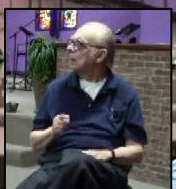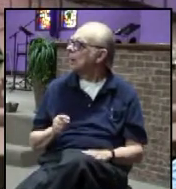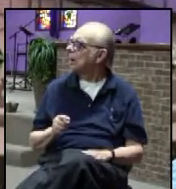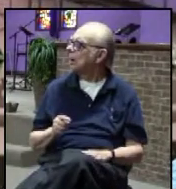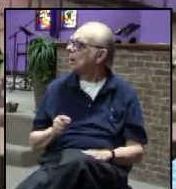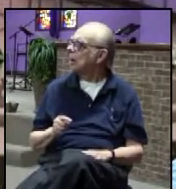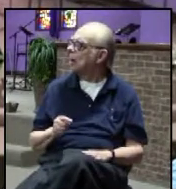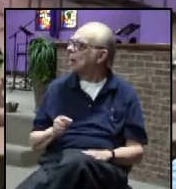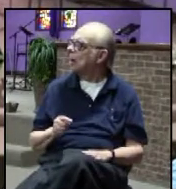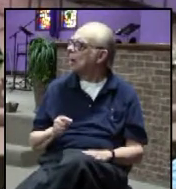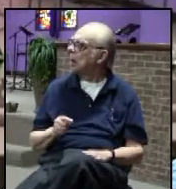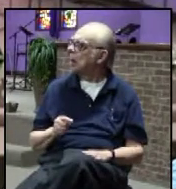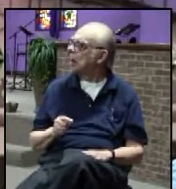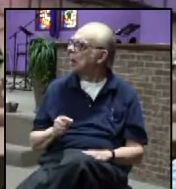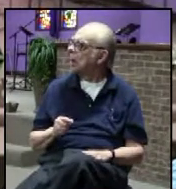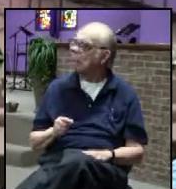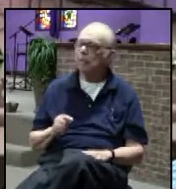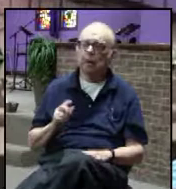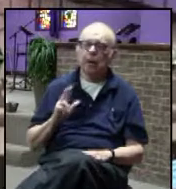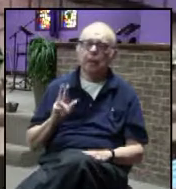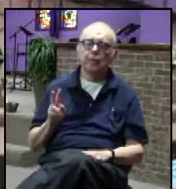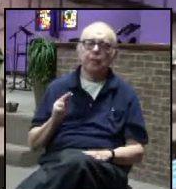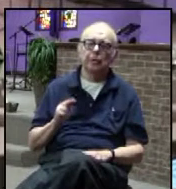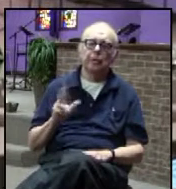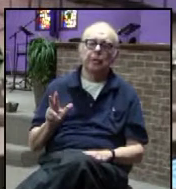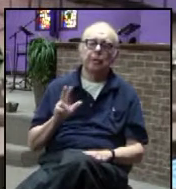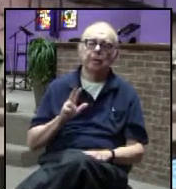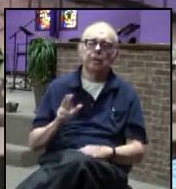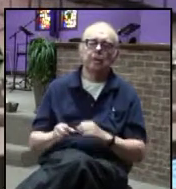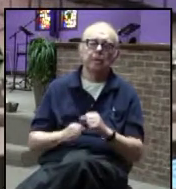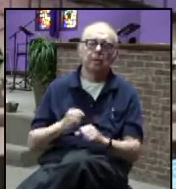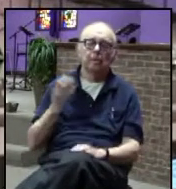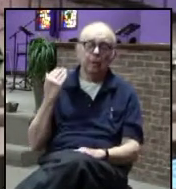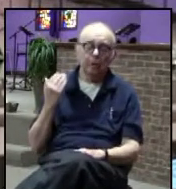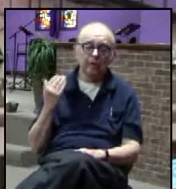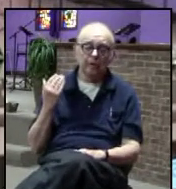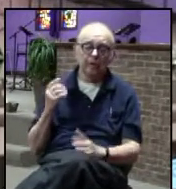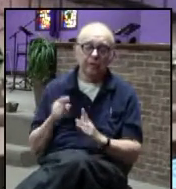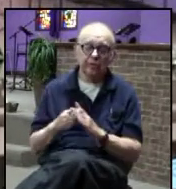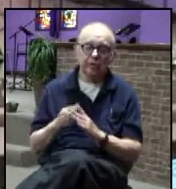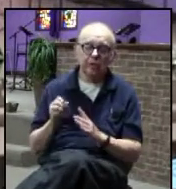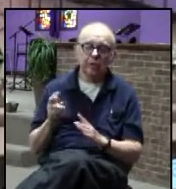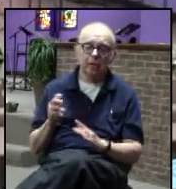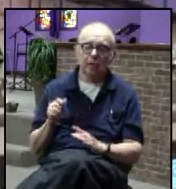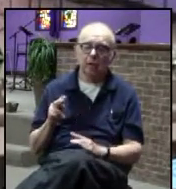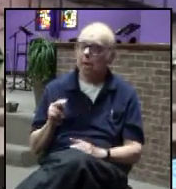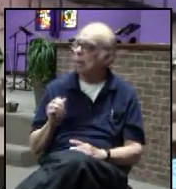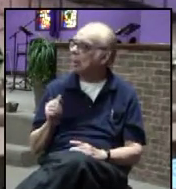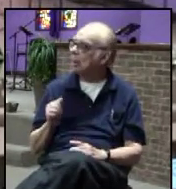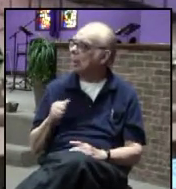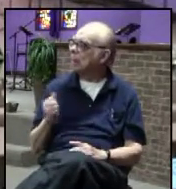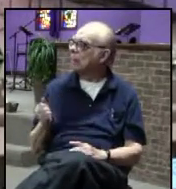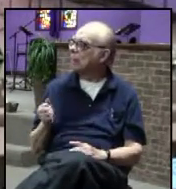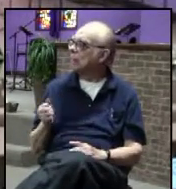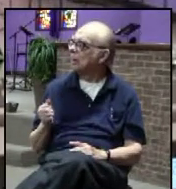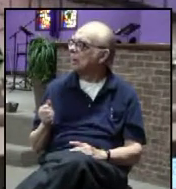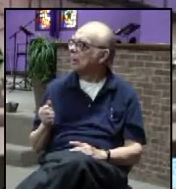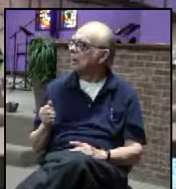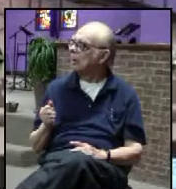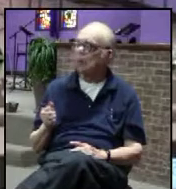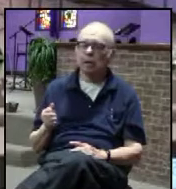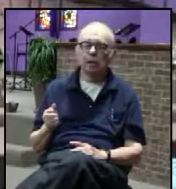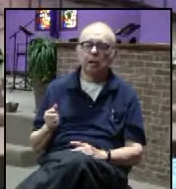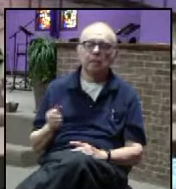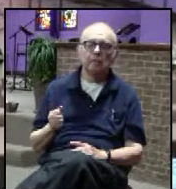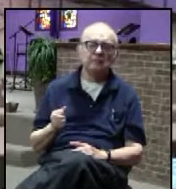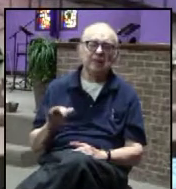About 32, 33 years ago. 32, 33 years ago. When did you start it? 32 years. About